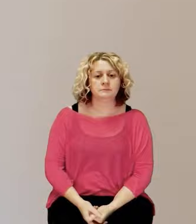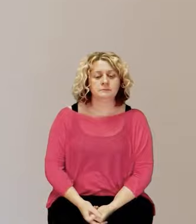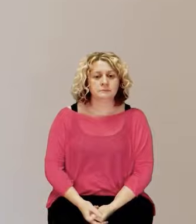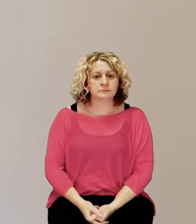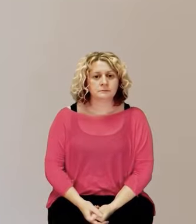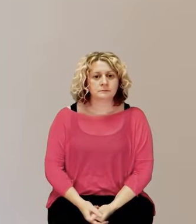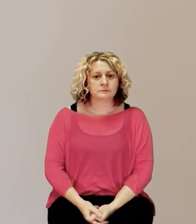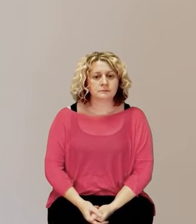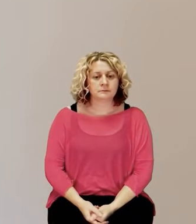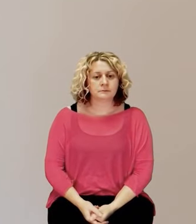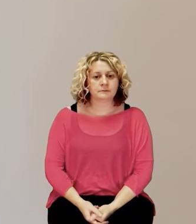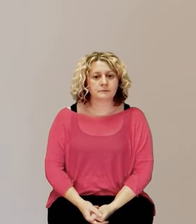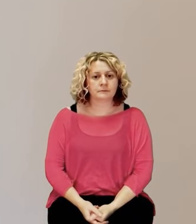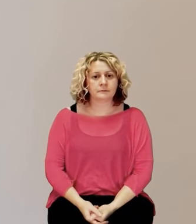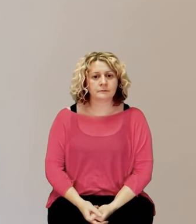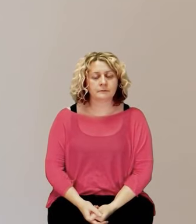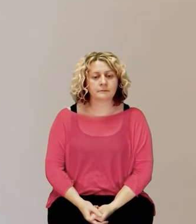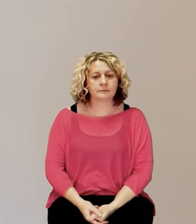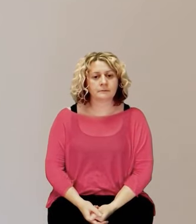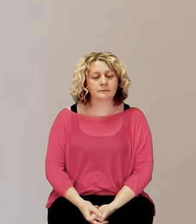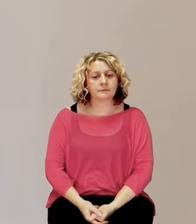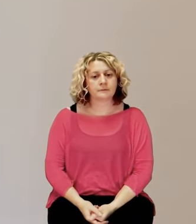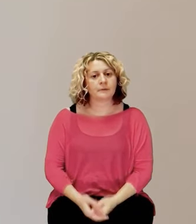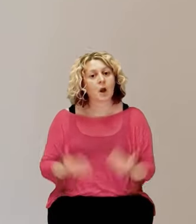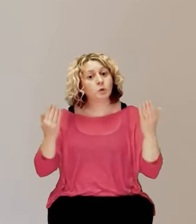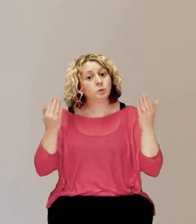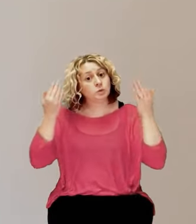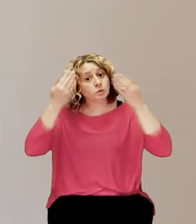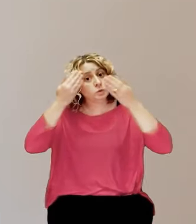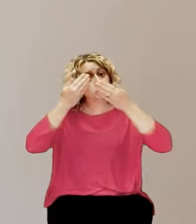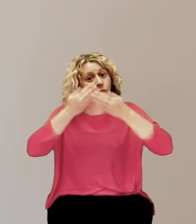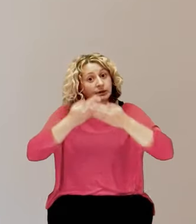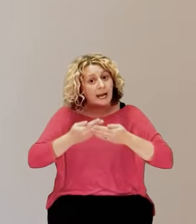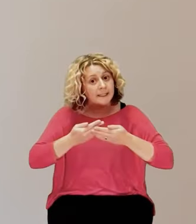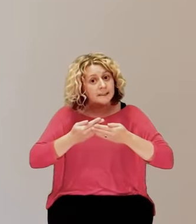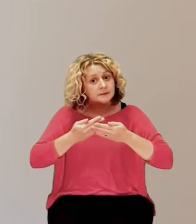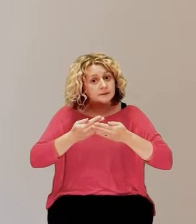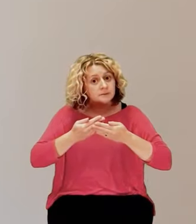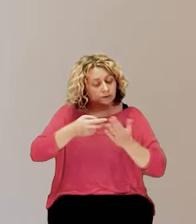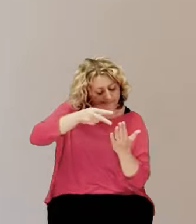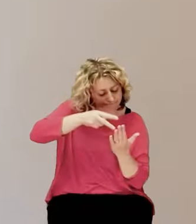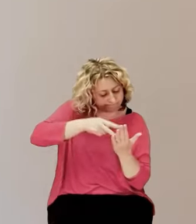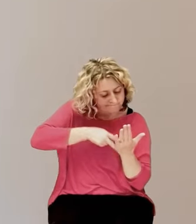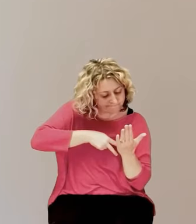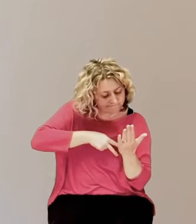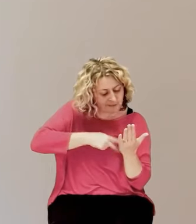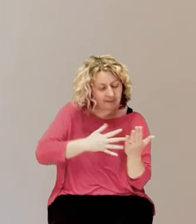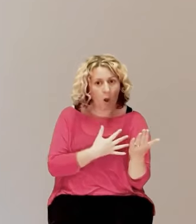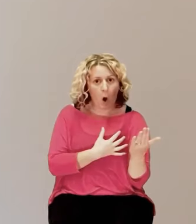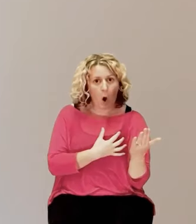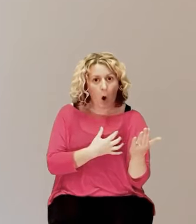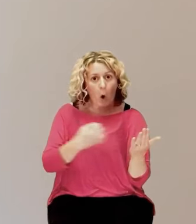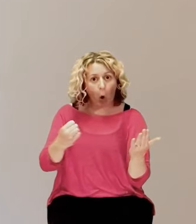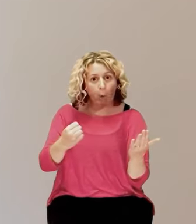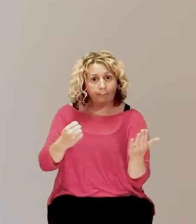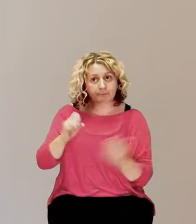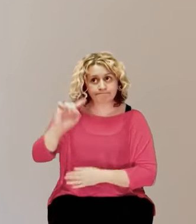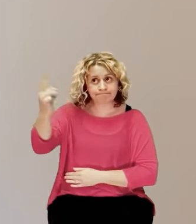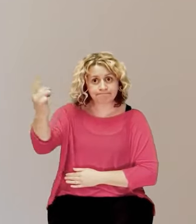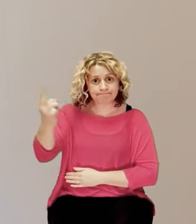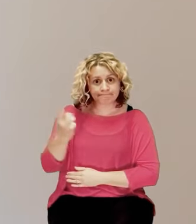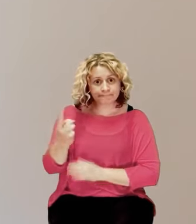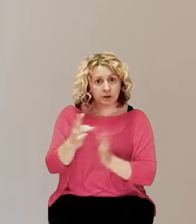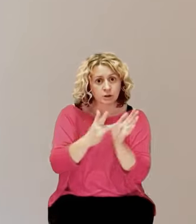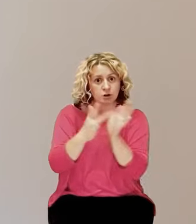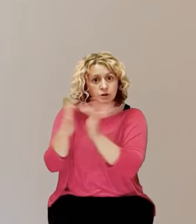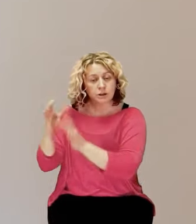What we've aimed to look at tonight in the hope of the appearing of Jesus Christ is the